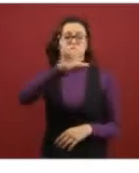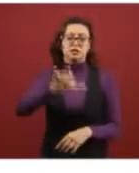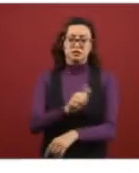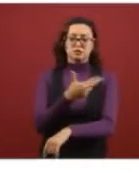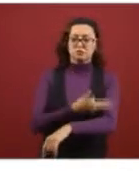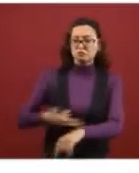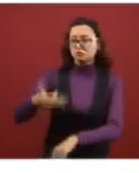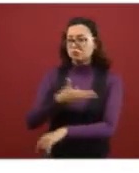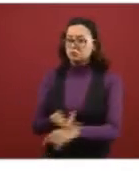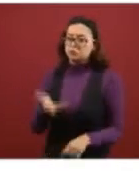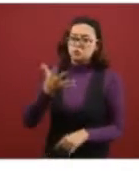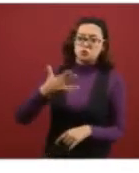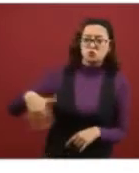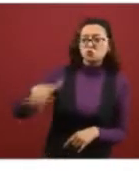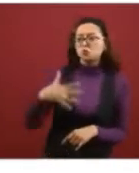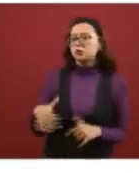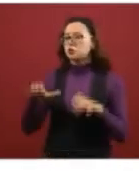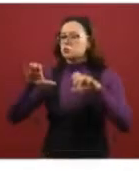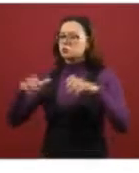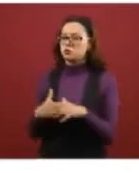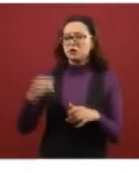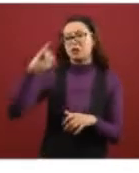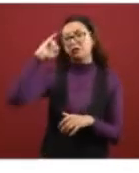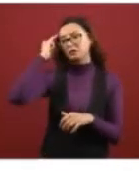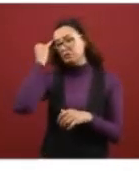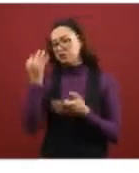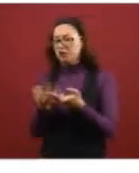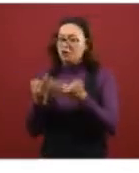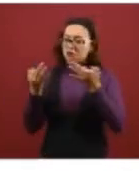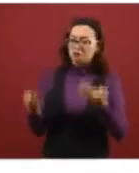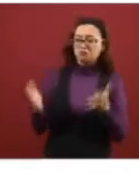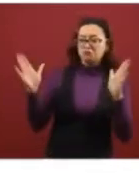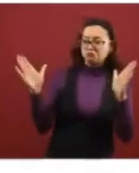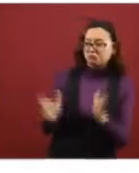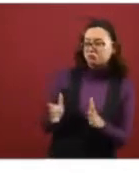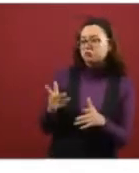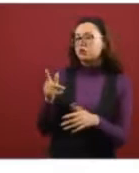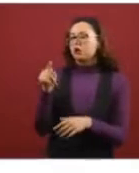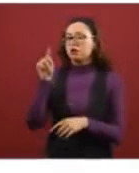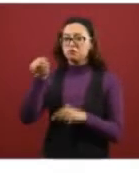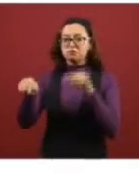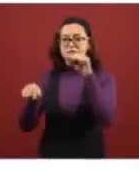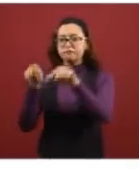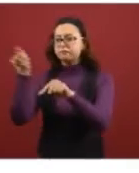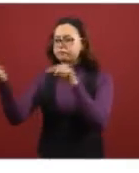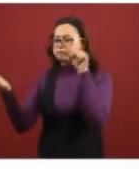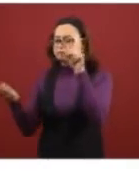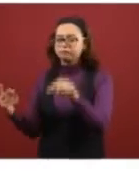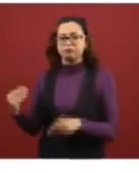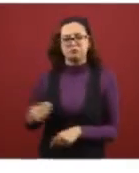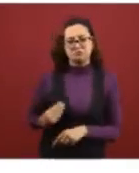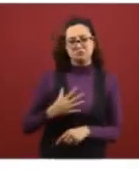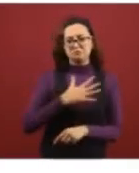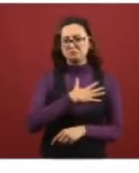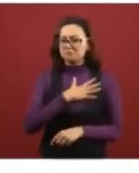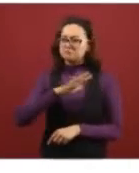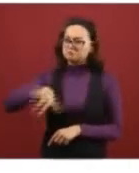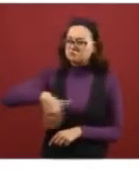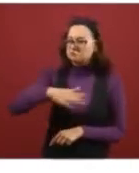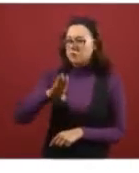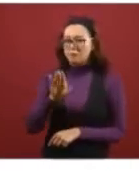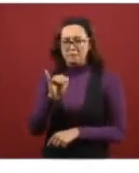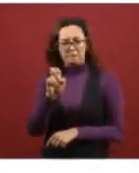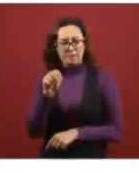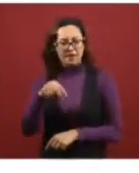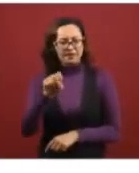pequeños productores, comunidades indígenas, due to areas with small production, indigenous people, logramos